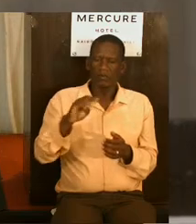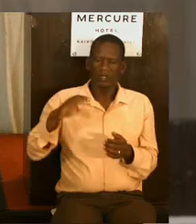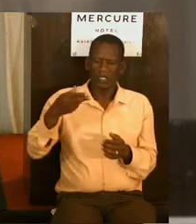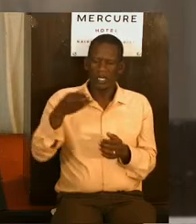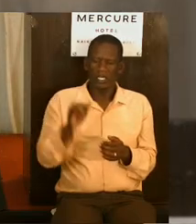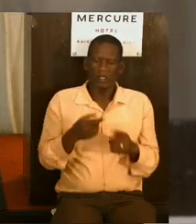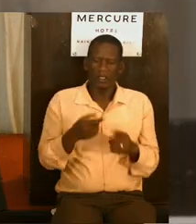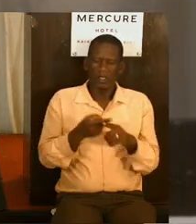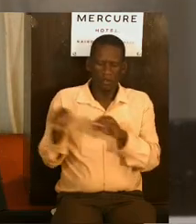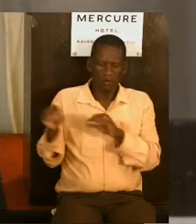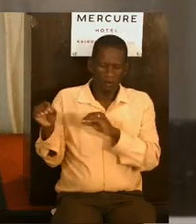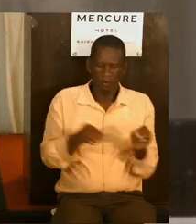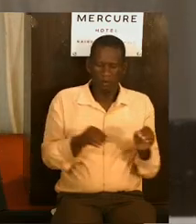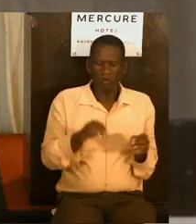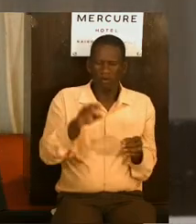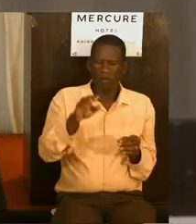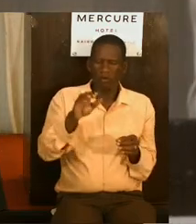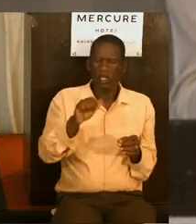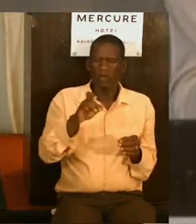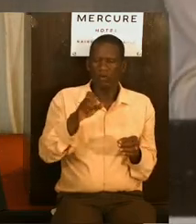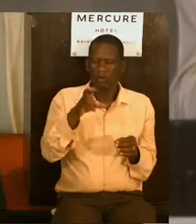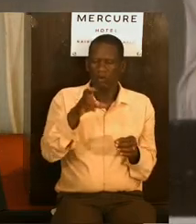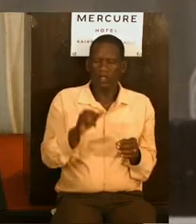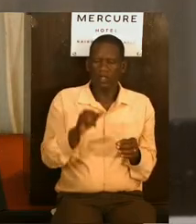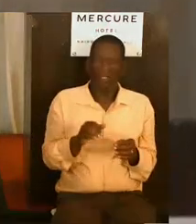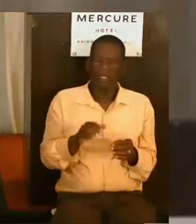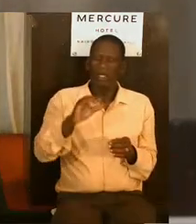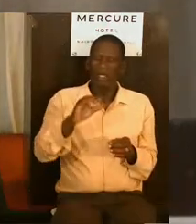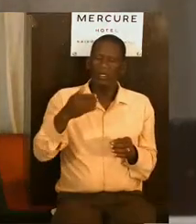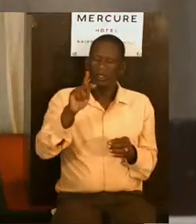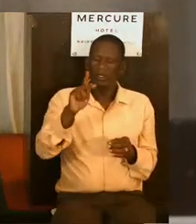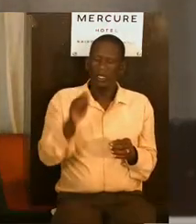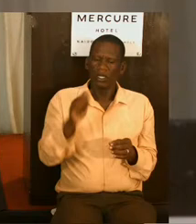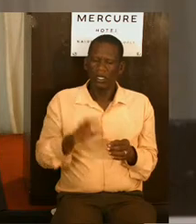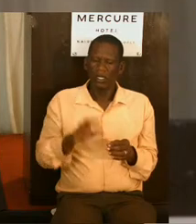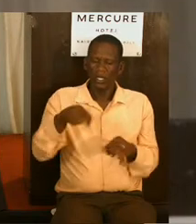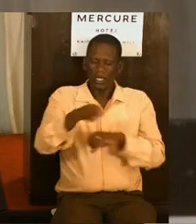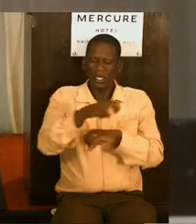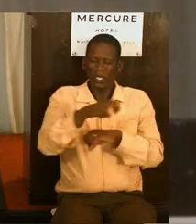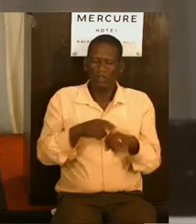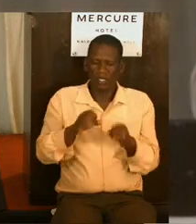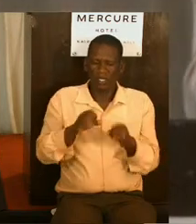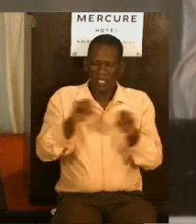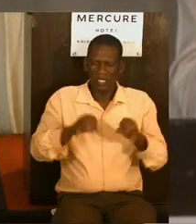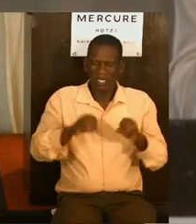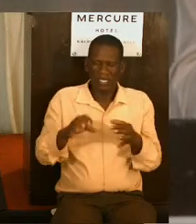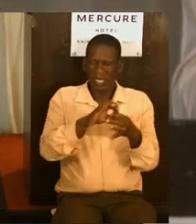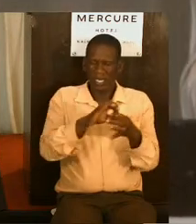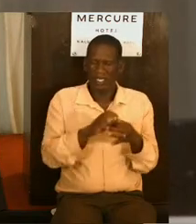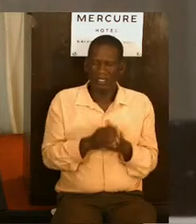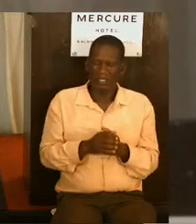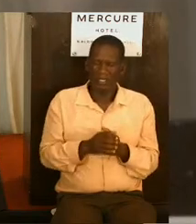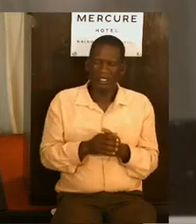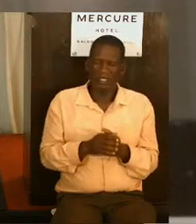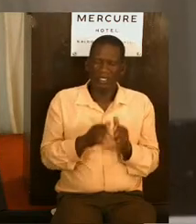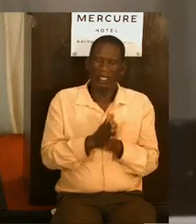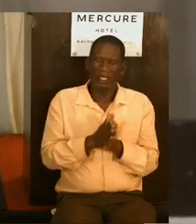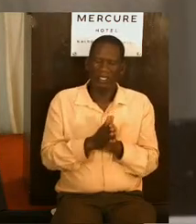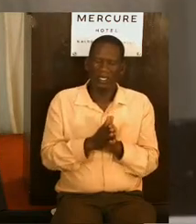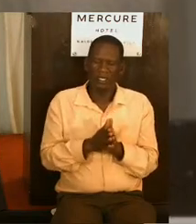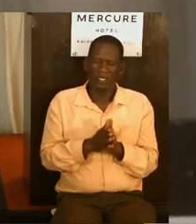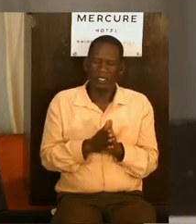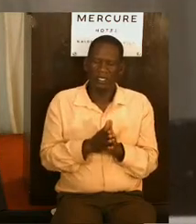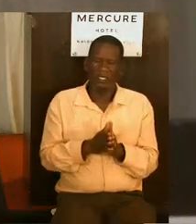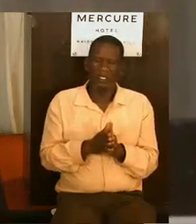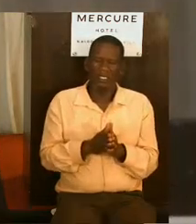then we came to Mr awore Atoka the Kenya National Integrity Alliance and uh